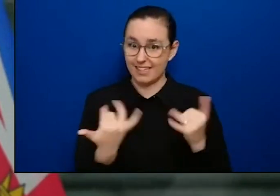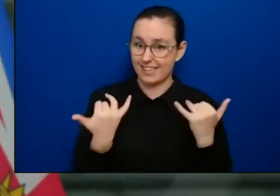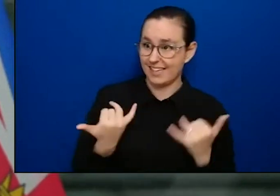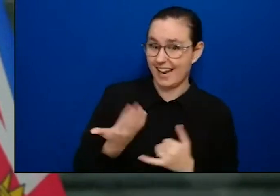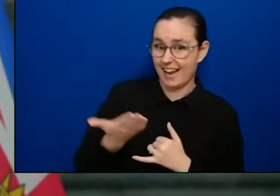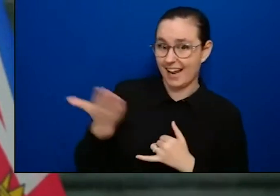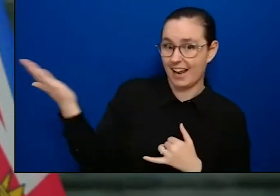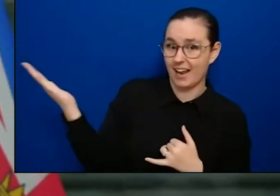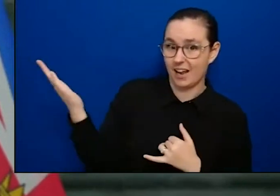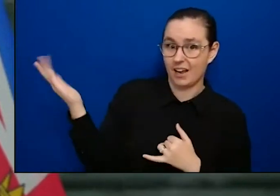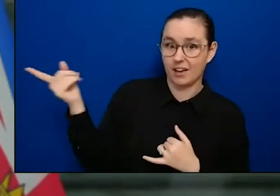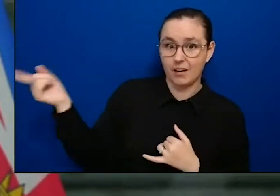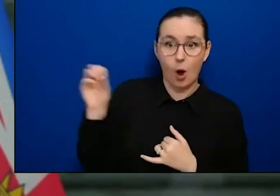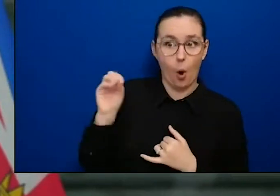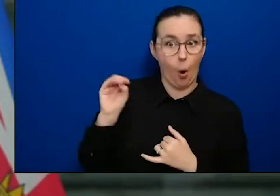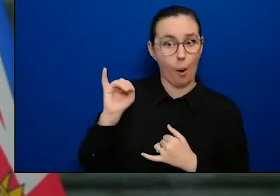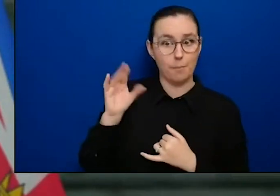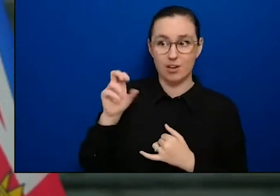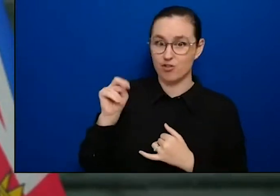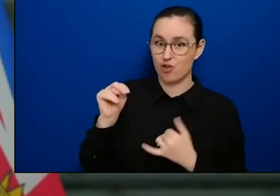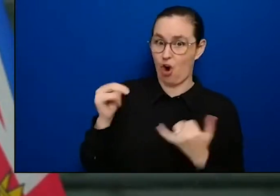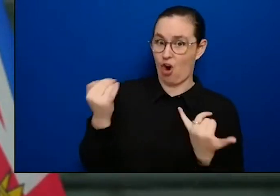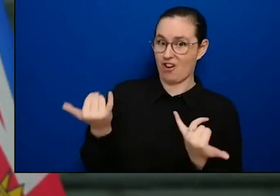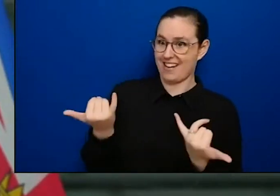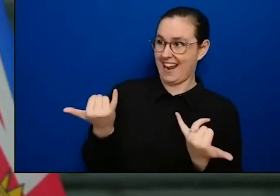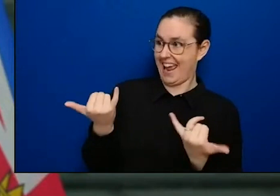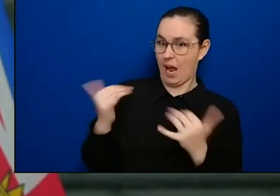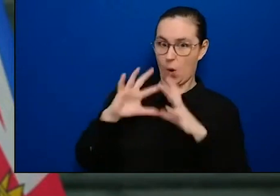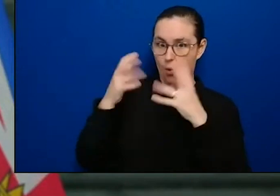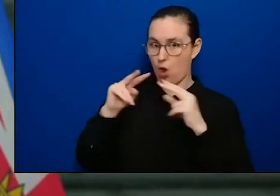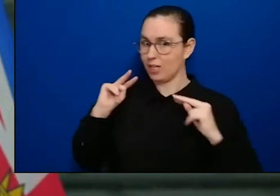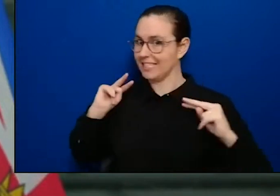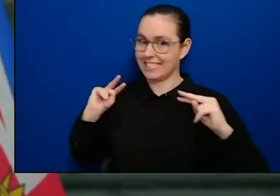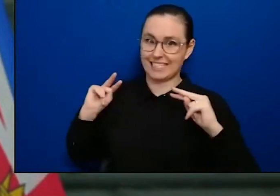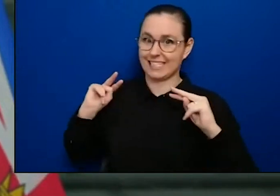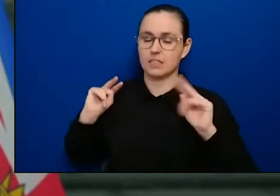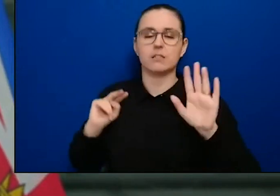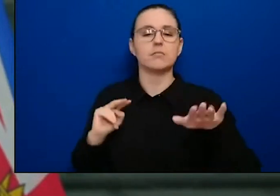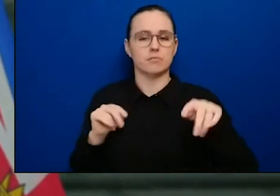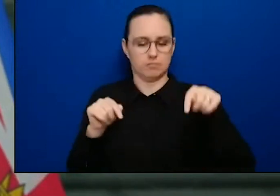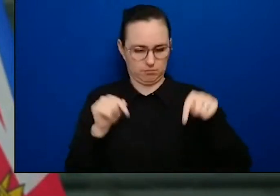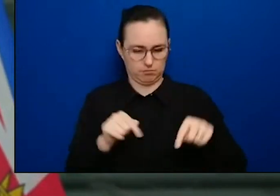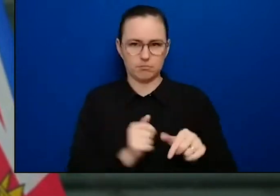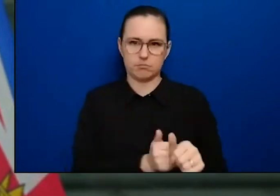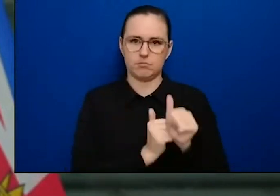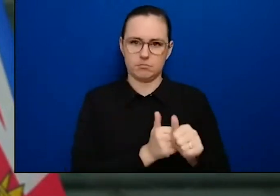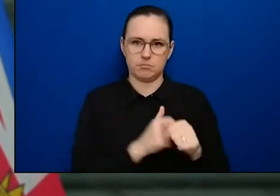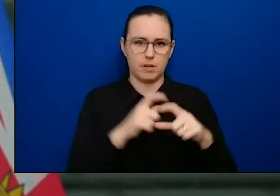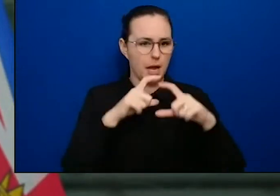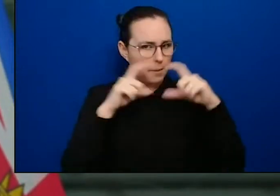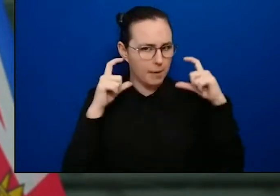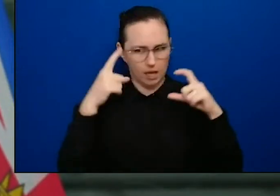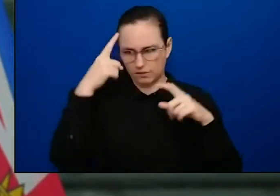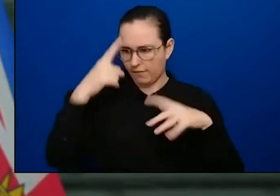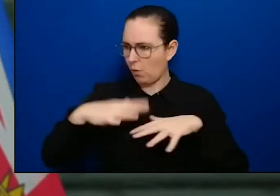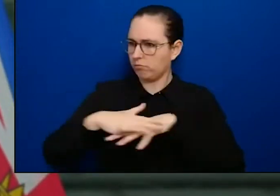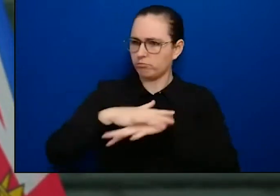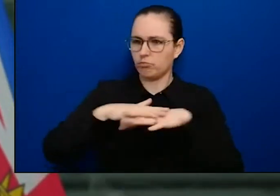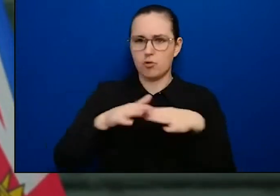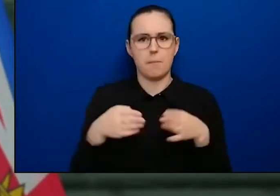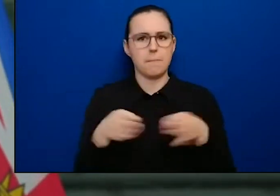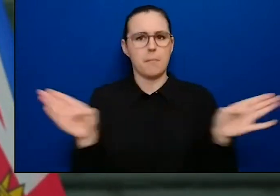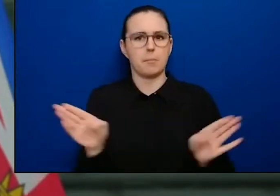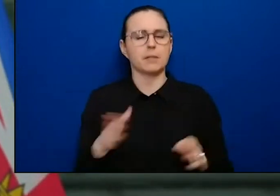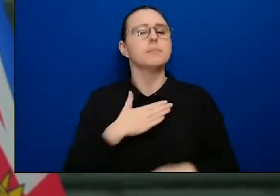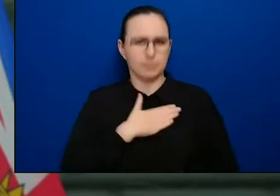an important measure that we all need to adhere to here in BC. And as we enter this holiday and winter